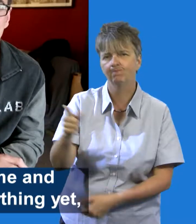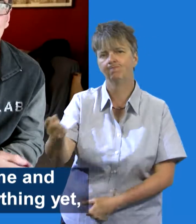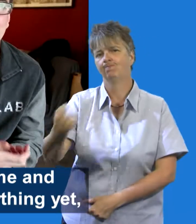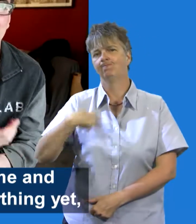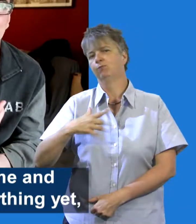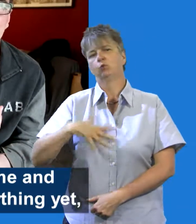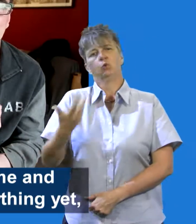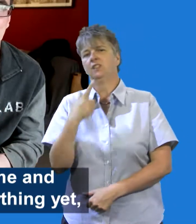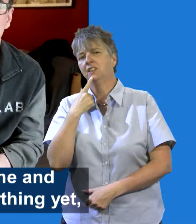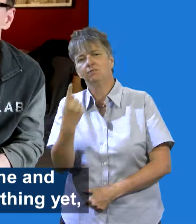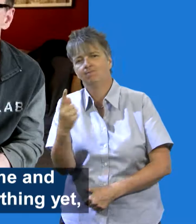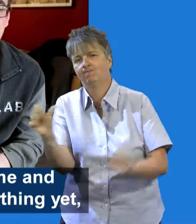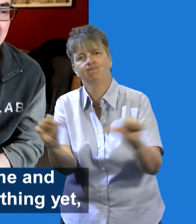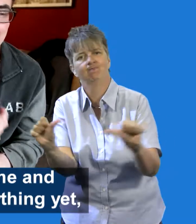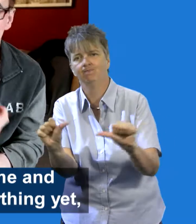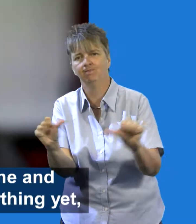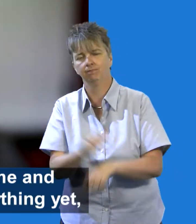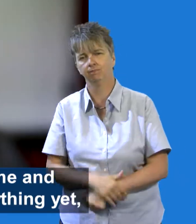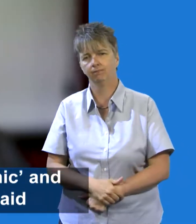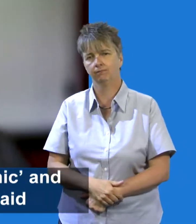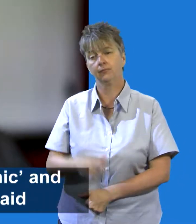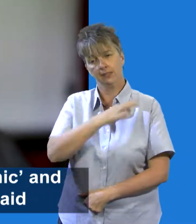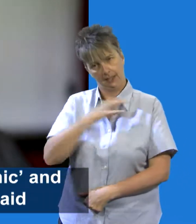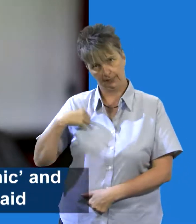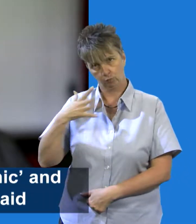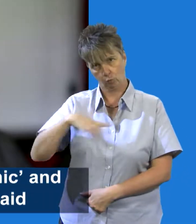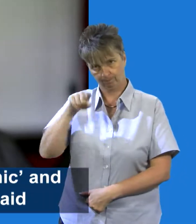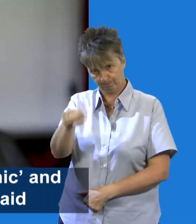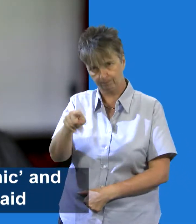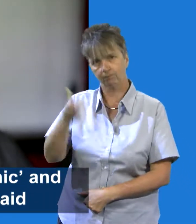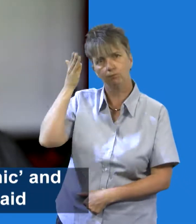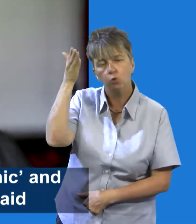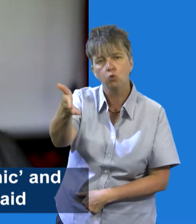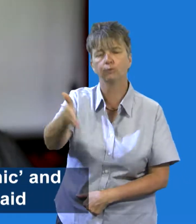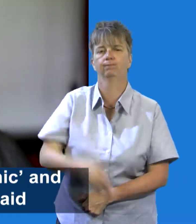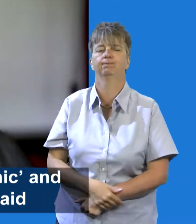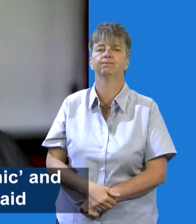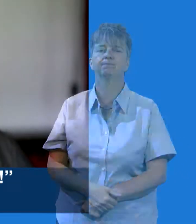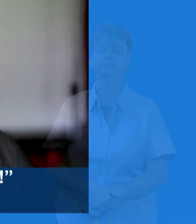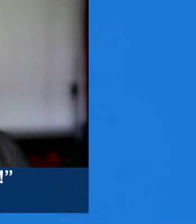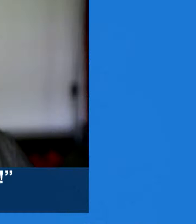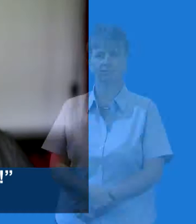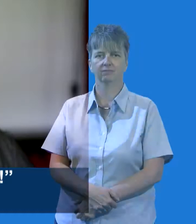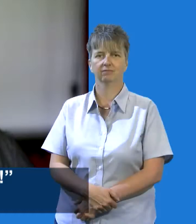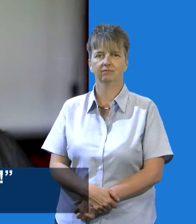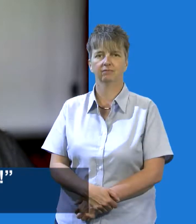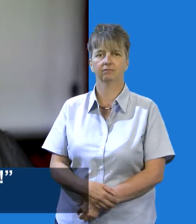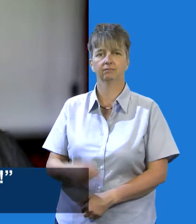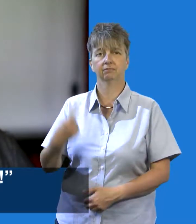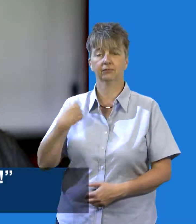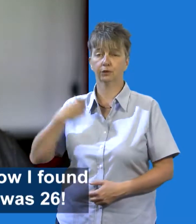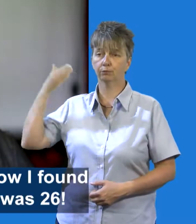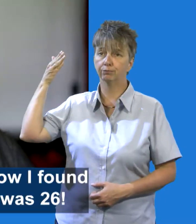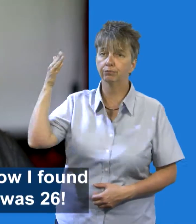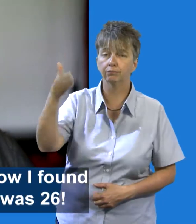might be wrong with me?" And he said, "No, I don't want to say anything. Yeah, I just want you to go to this clinic." And over the sign it said, "Multiple sclerosis